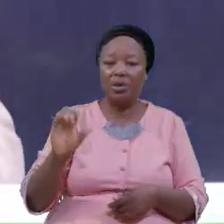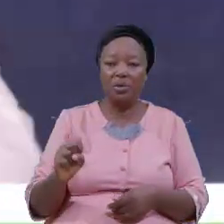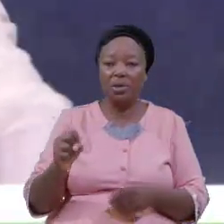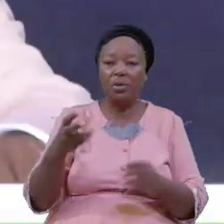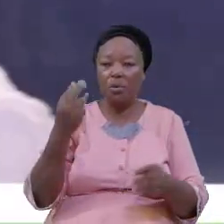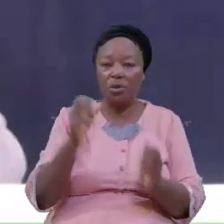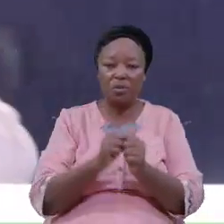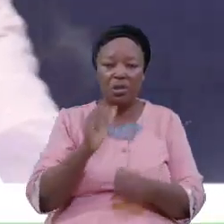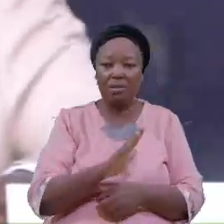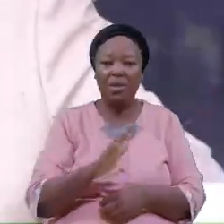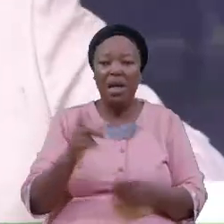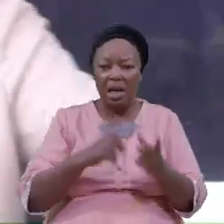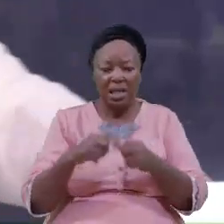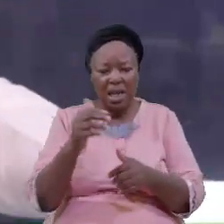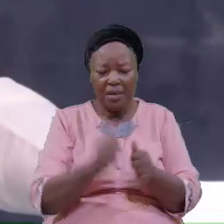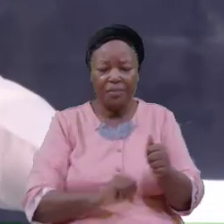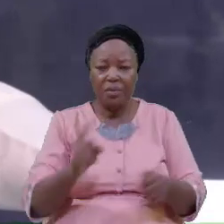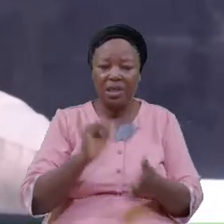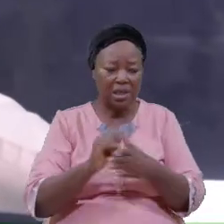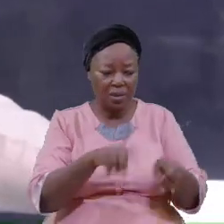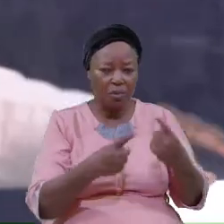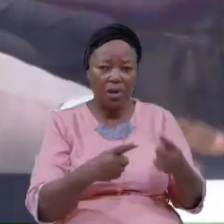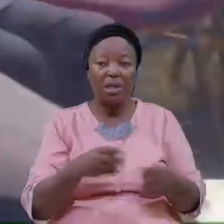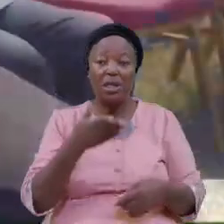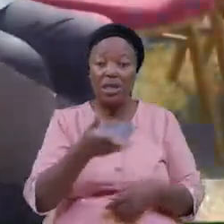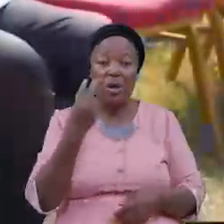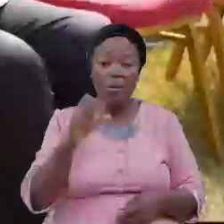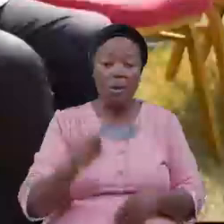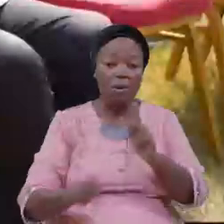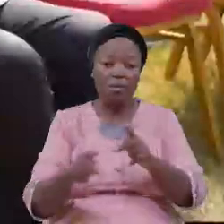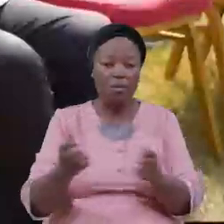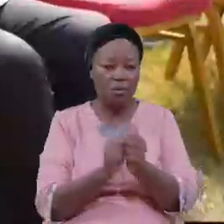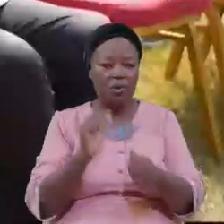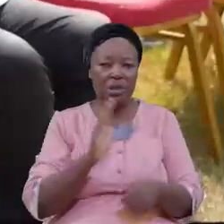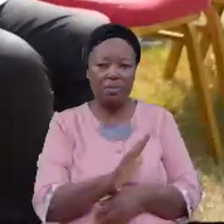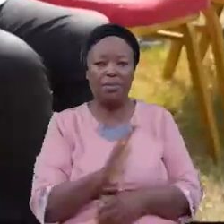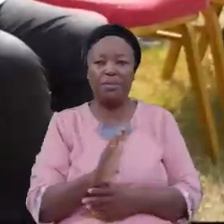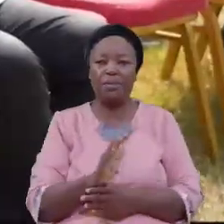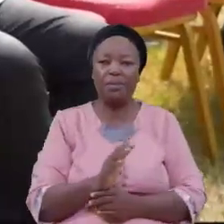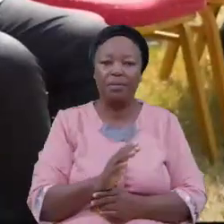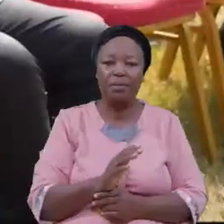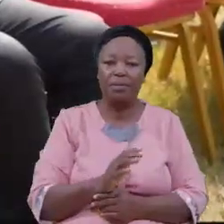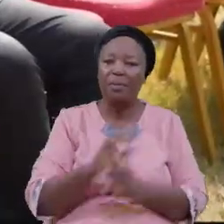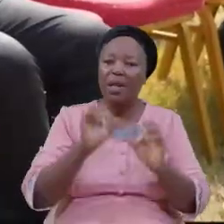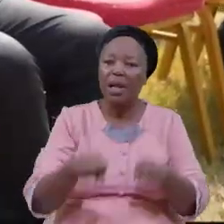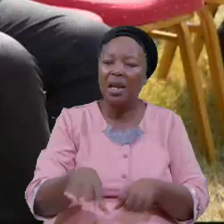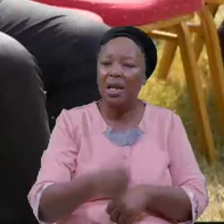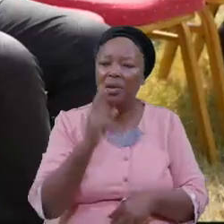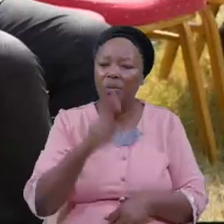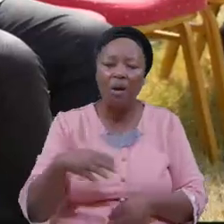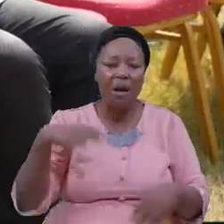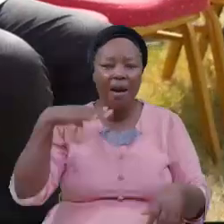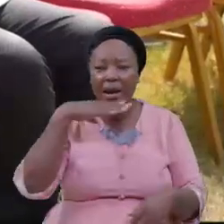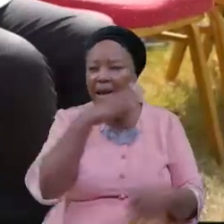Everywhere he went, there were people with him. Can anybody lie against that man? He's